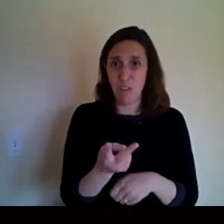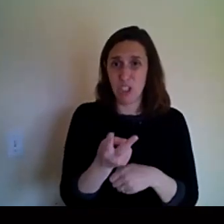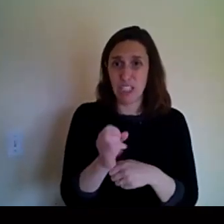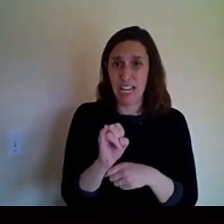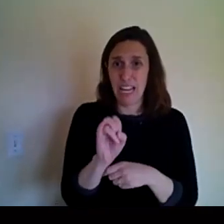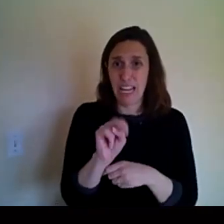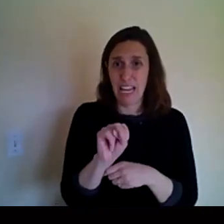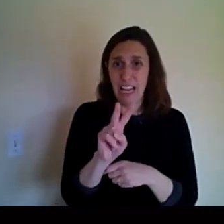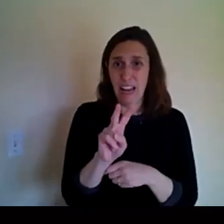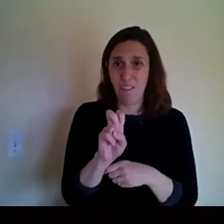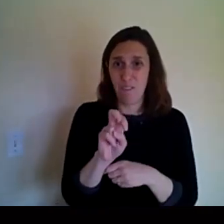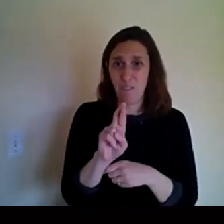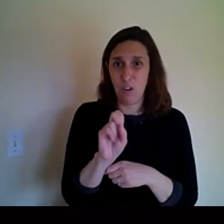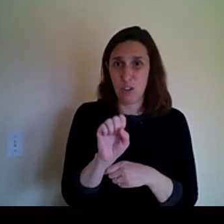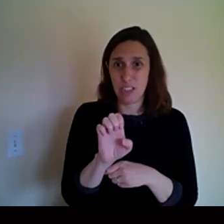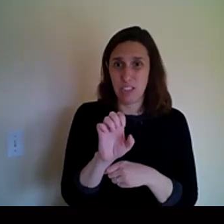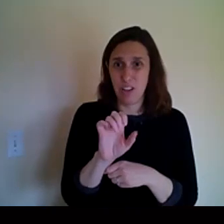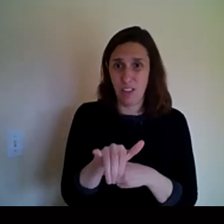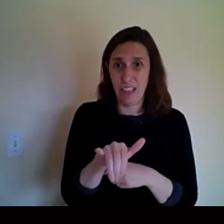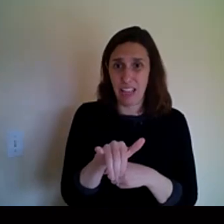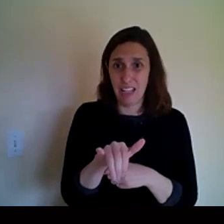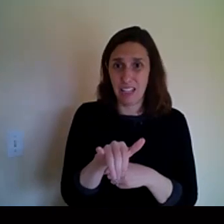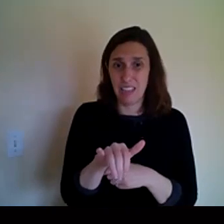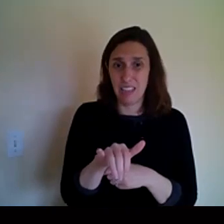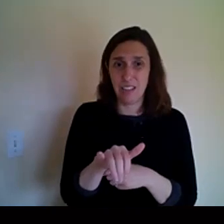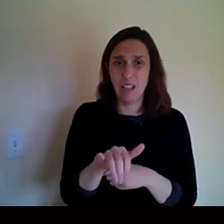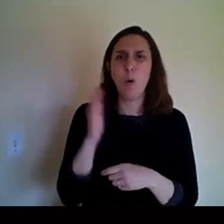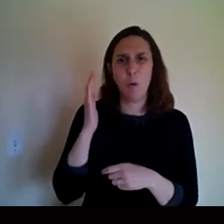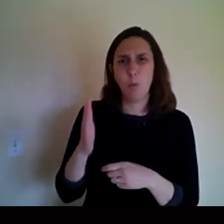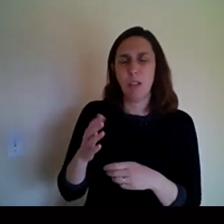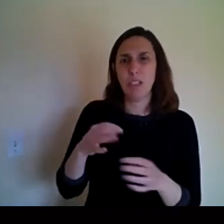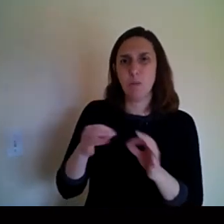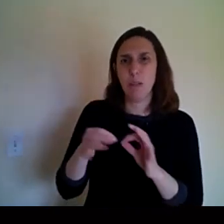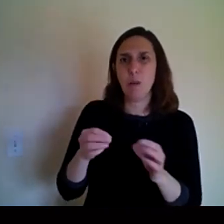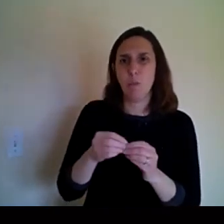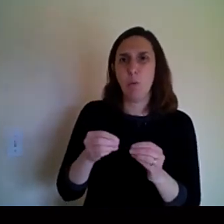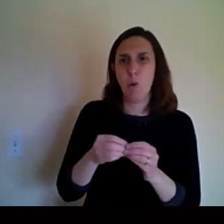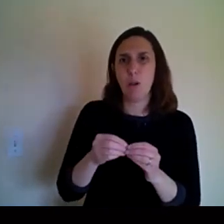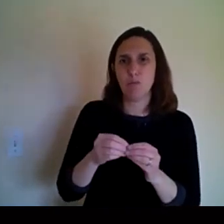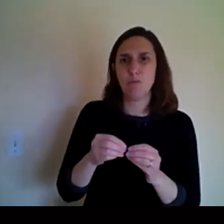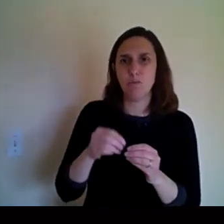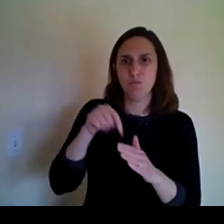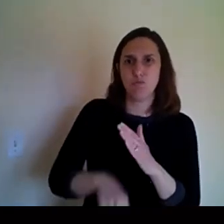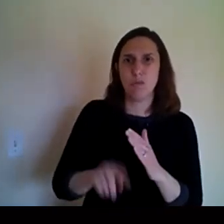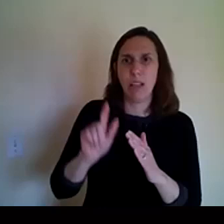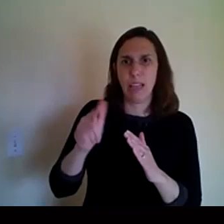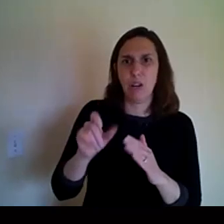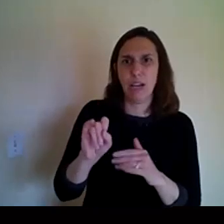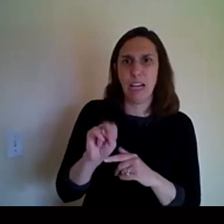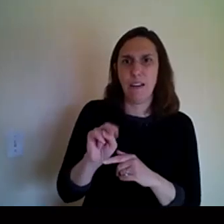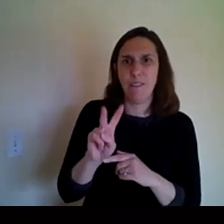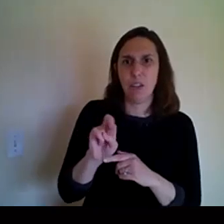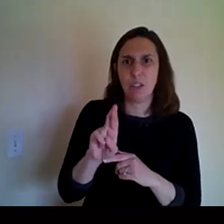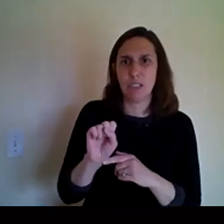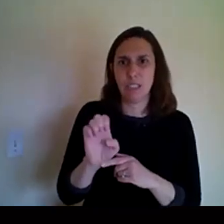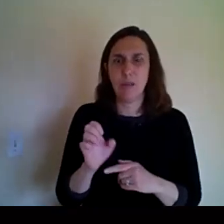make inverses in detail today. I just want to give an idea of this. I would have to make an inverse function.